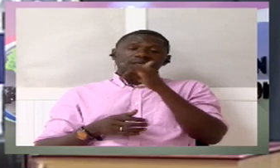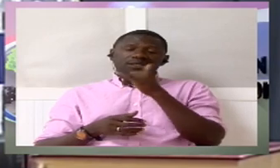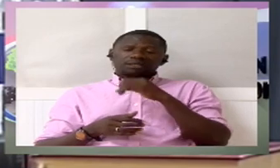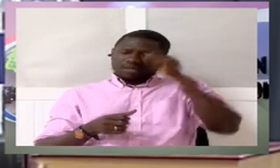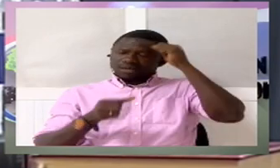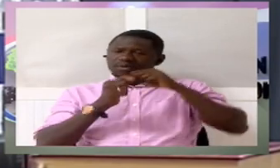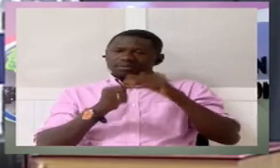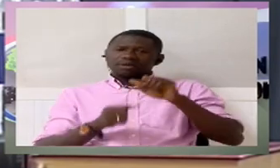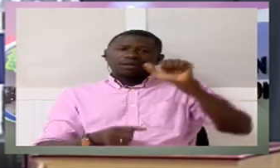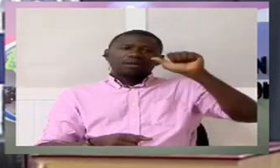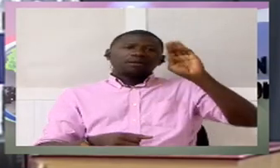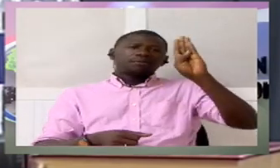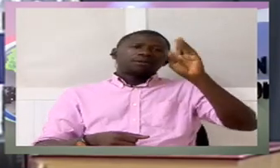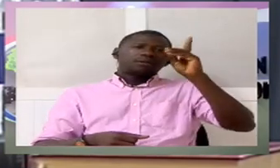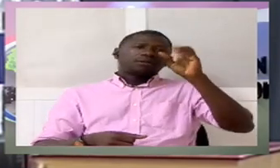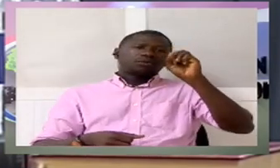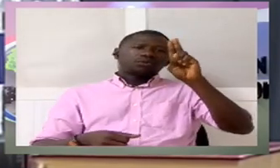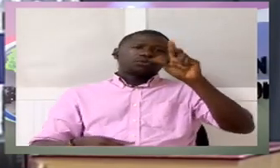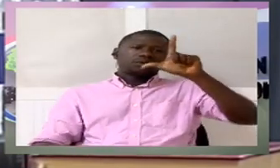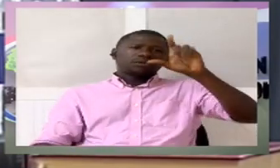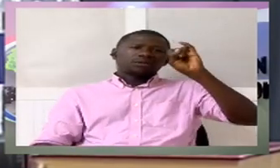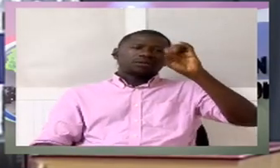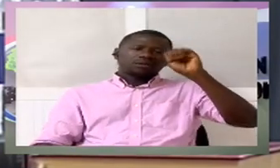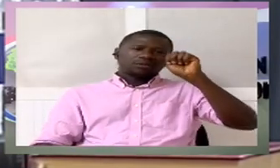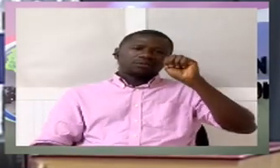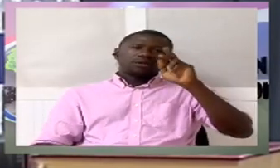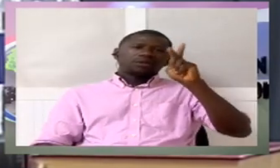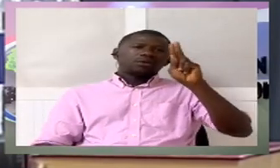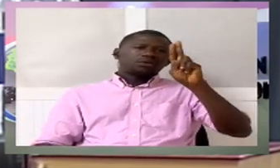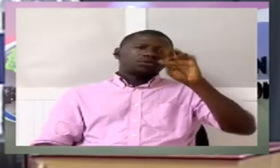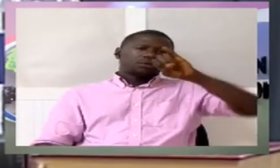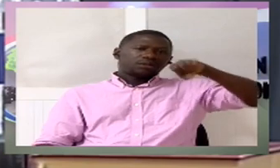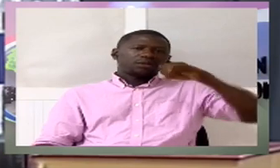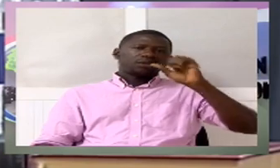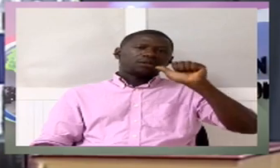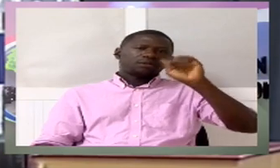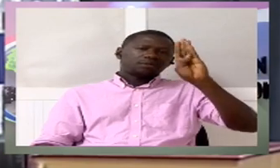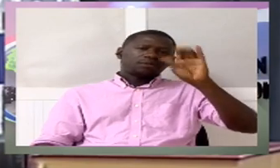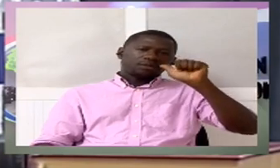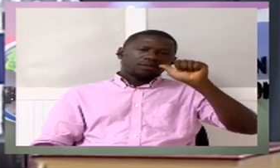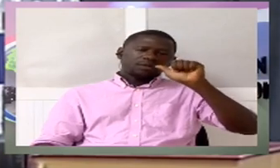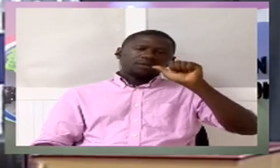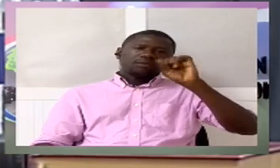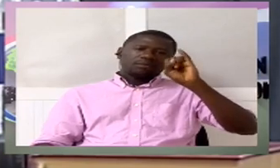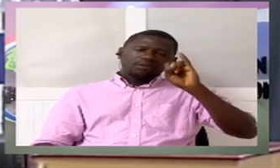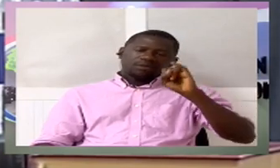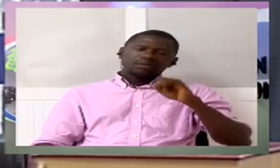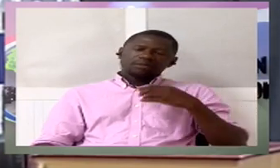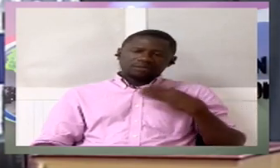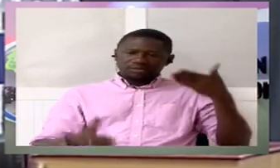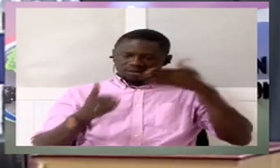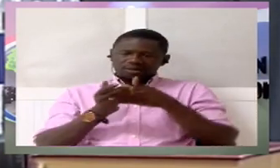Yes, apply kujabi. Biye Baba mutano. Apply kujabi nataka. When Baba was arrested, apply kujabi came to him. Akai